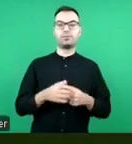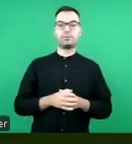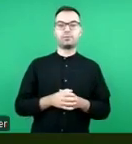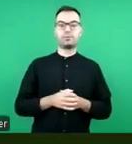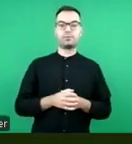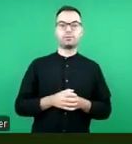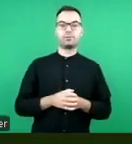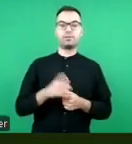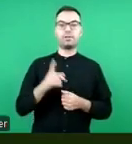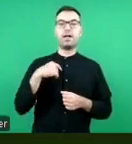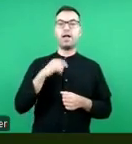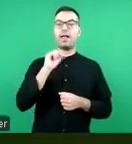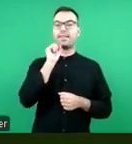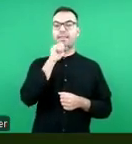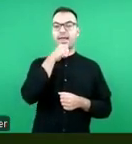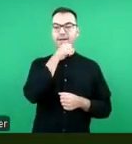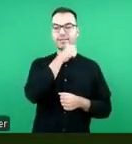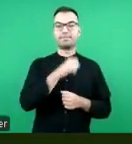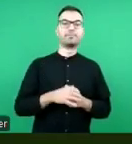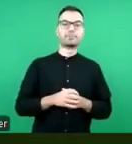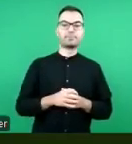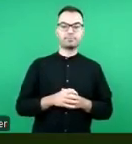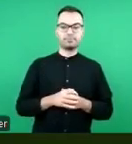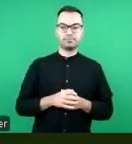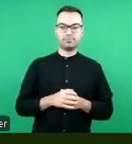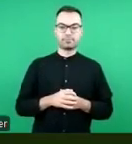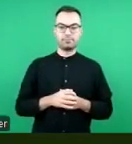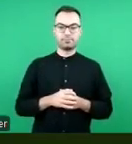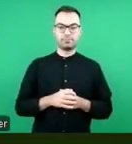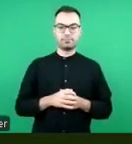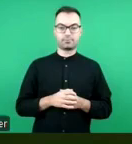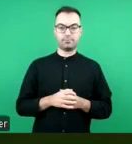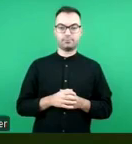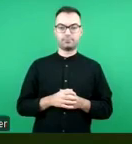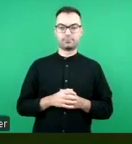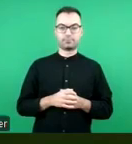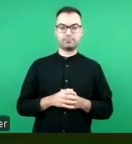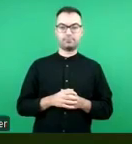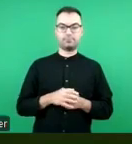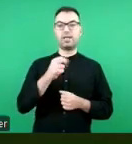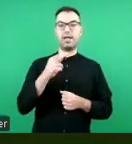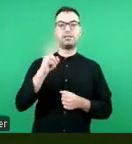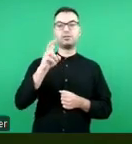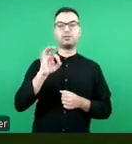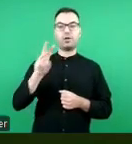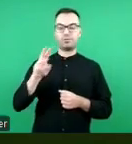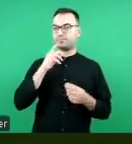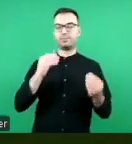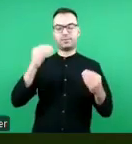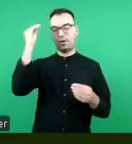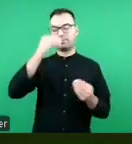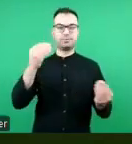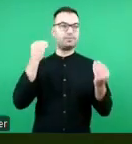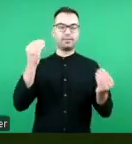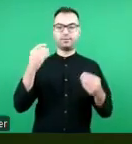in Taiwan, who is definitely one of the most amazing persons and scientists I had the pleasure to